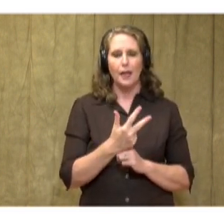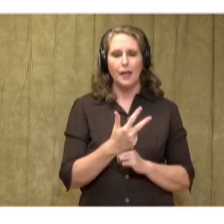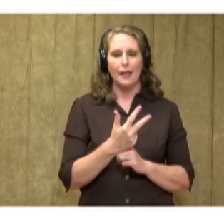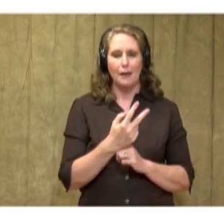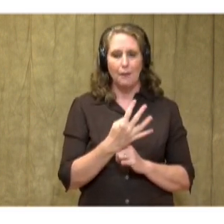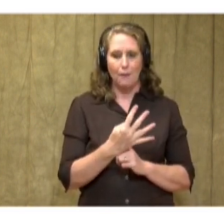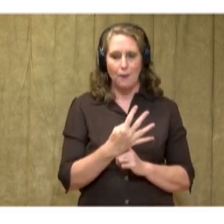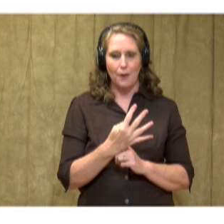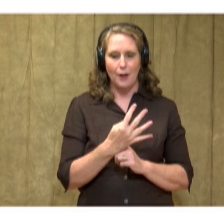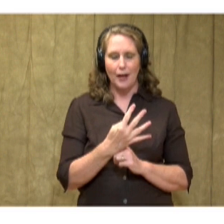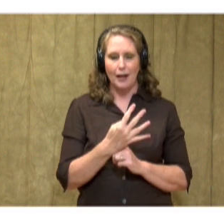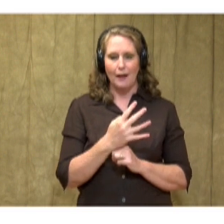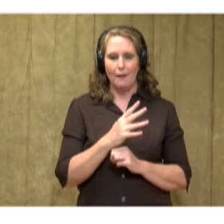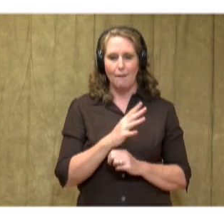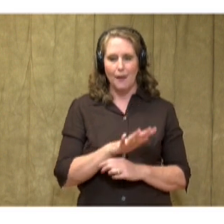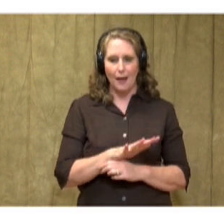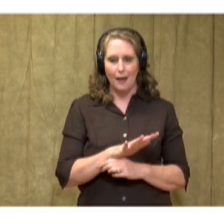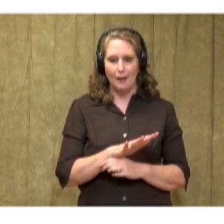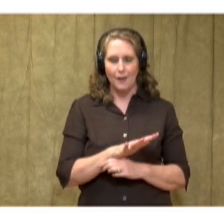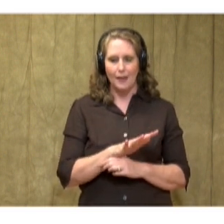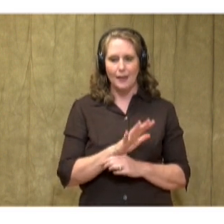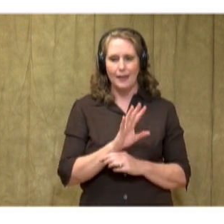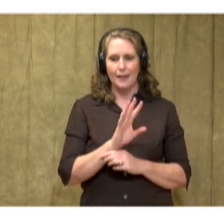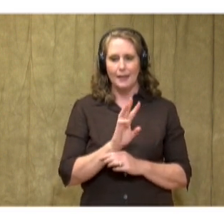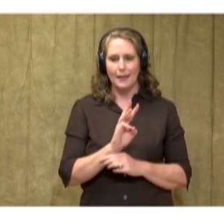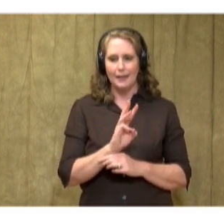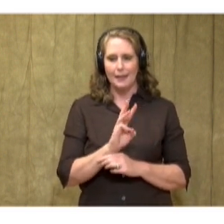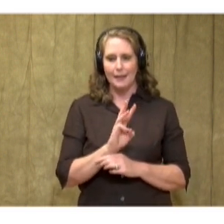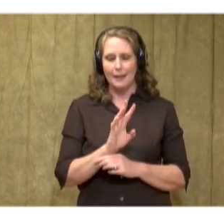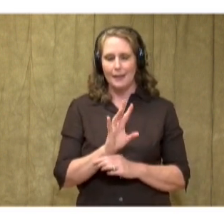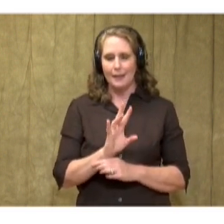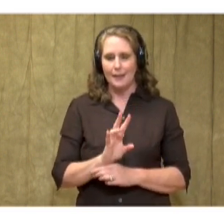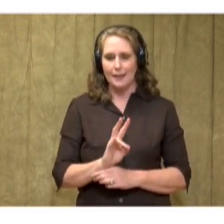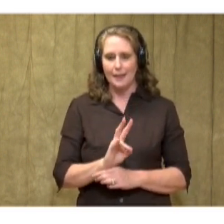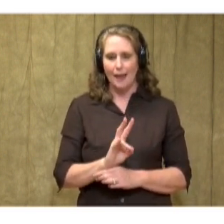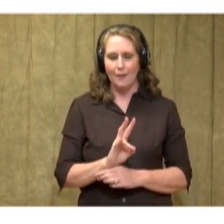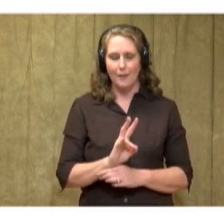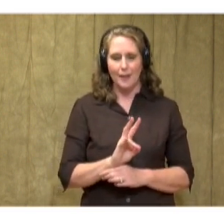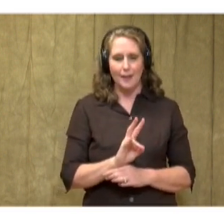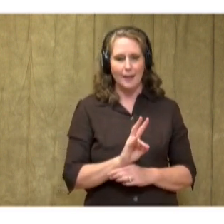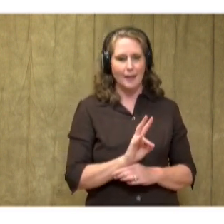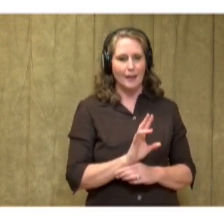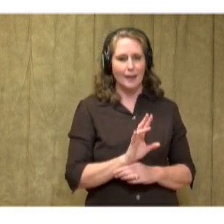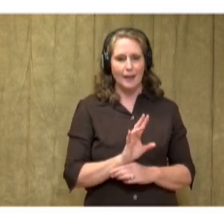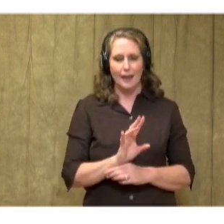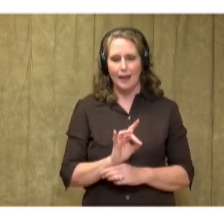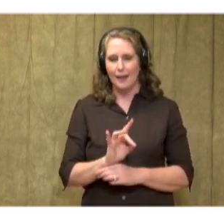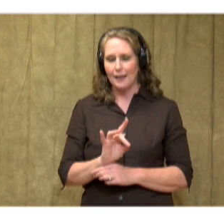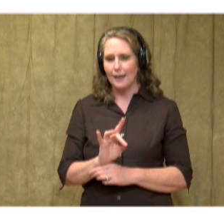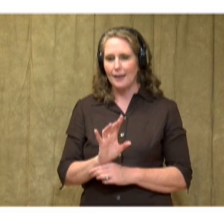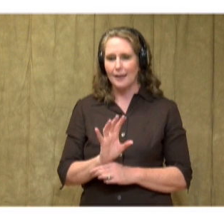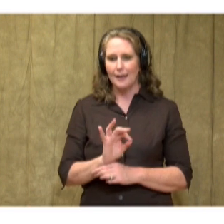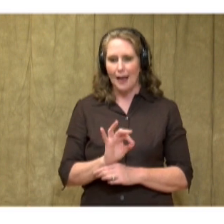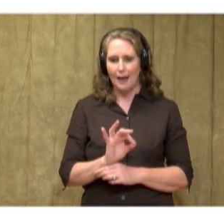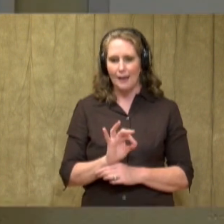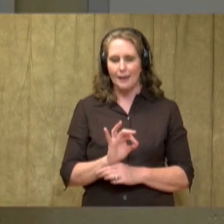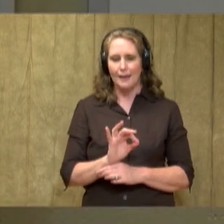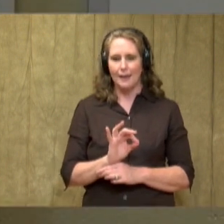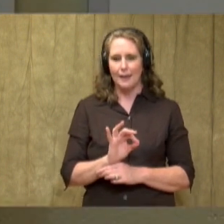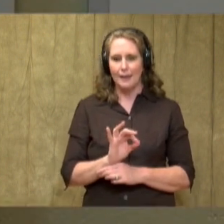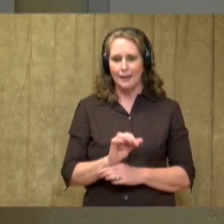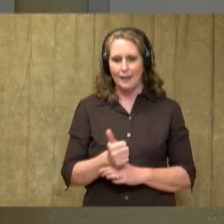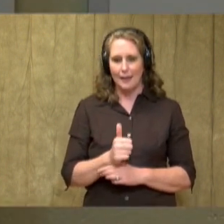3, 4, 5, 6, 7, 8,